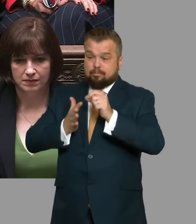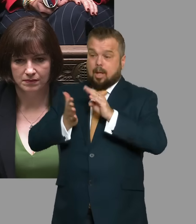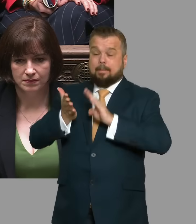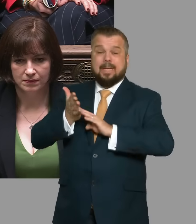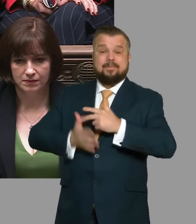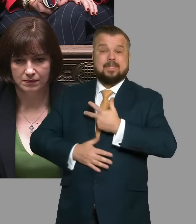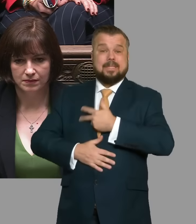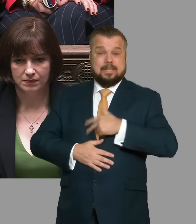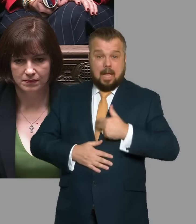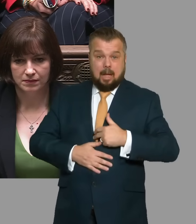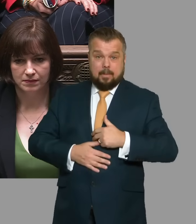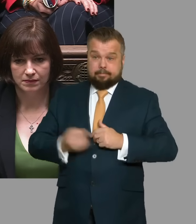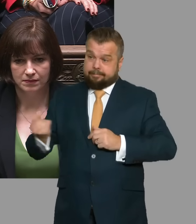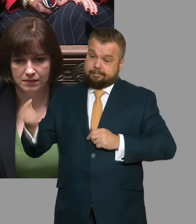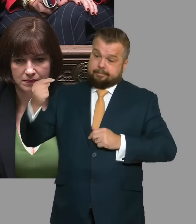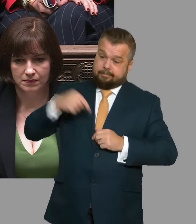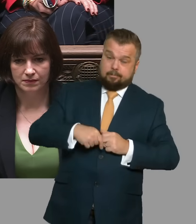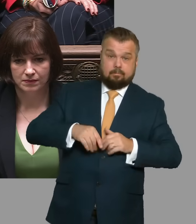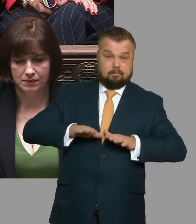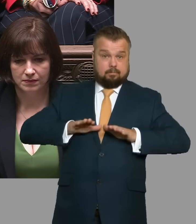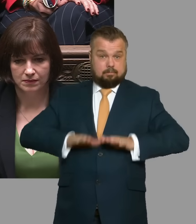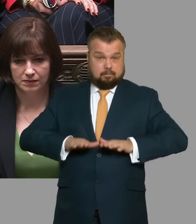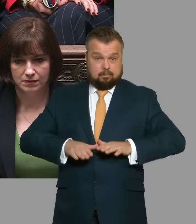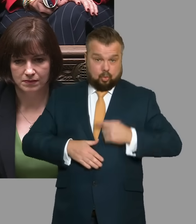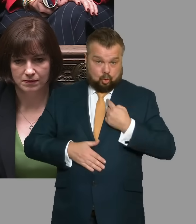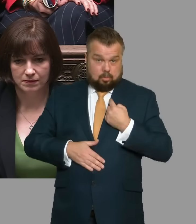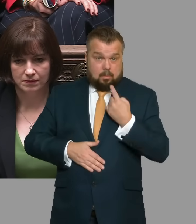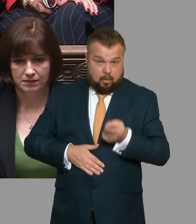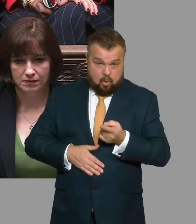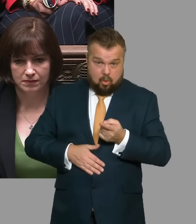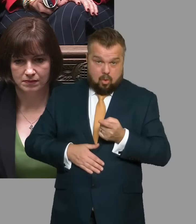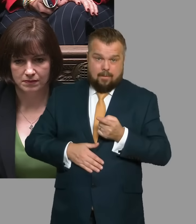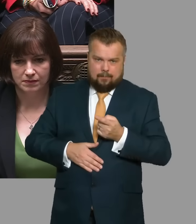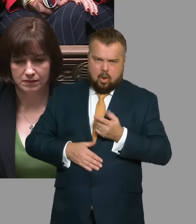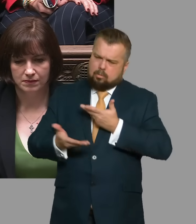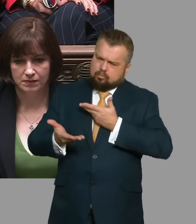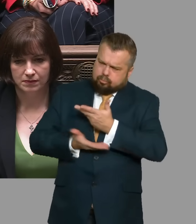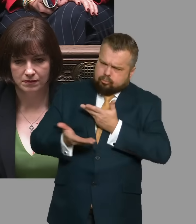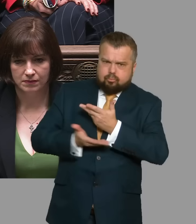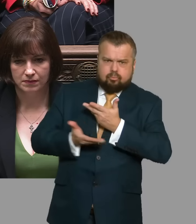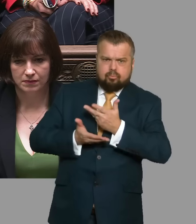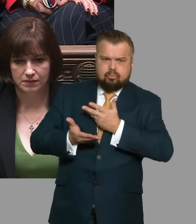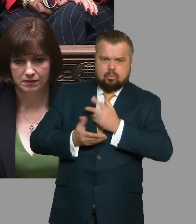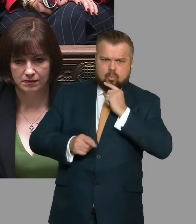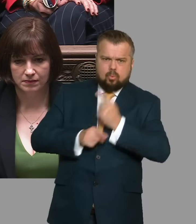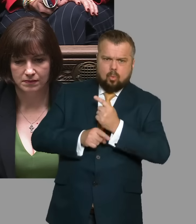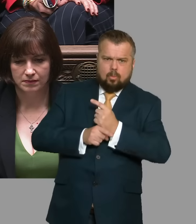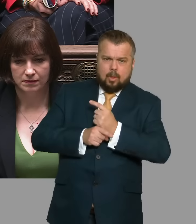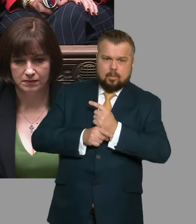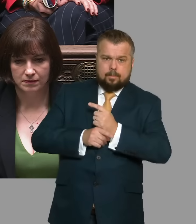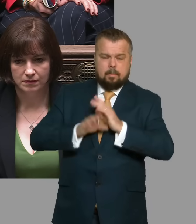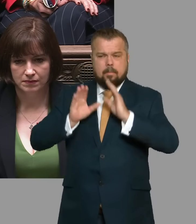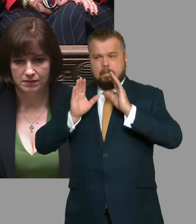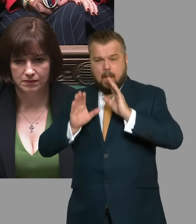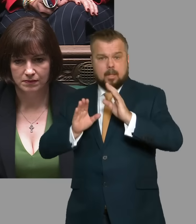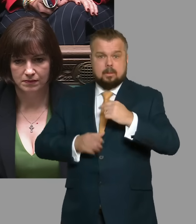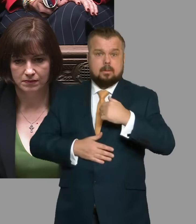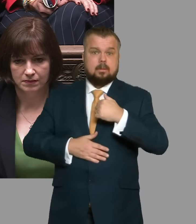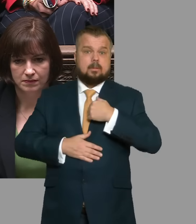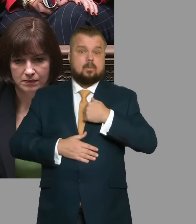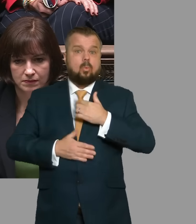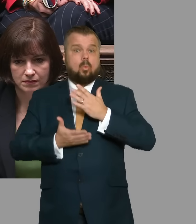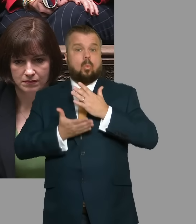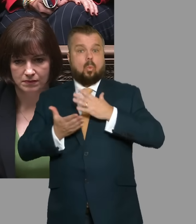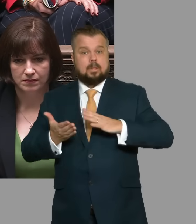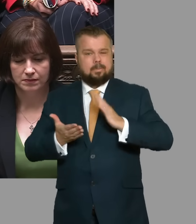clear with the House. I will not yield, Britain will not yield, on our